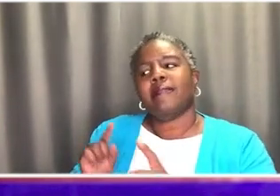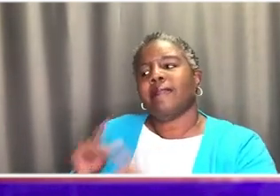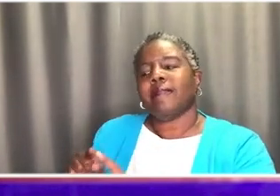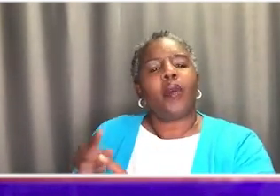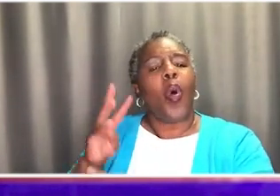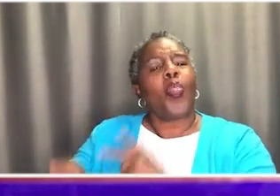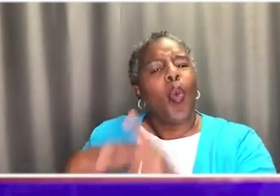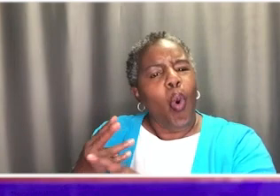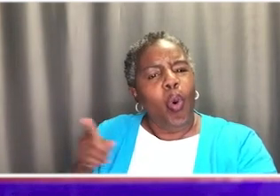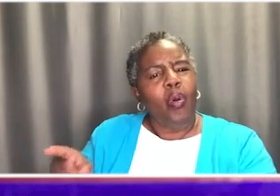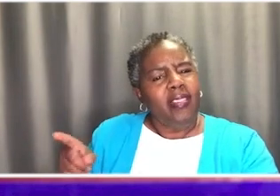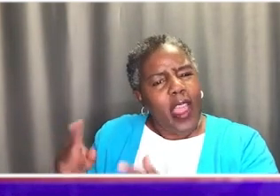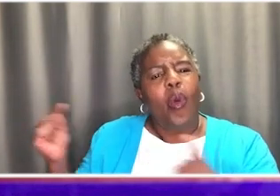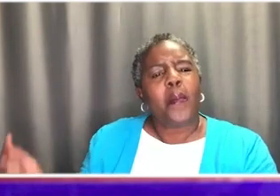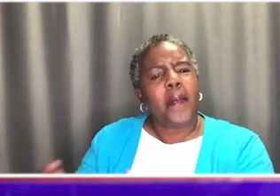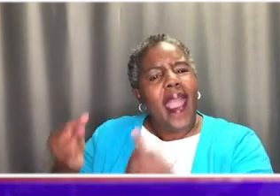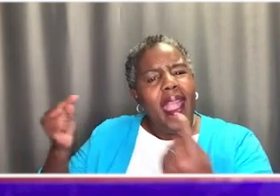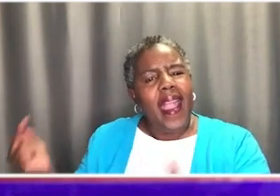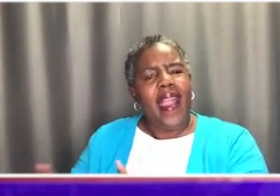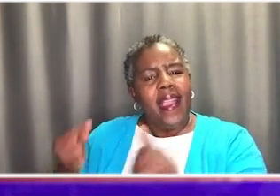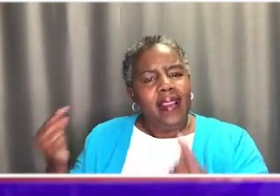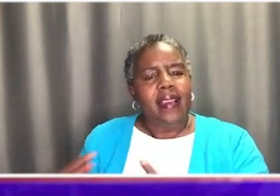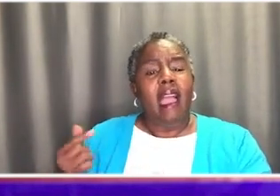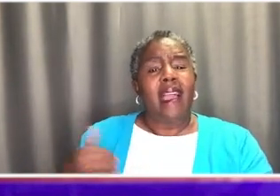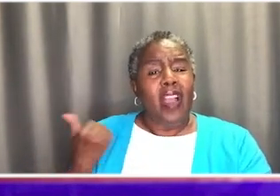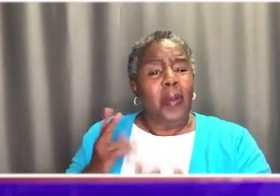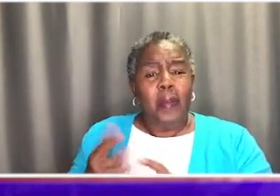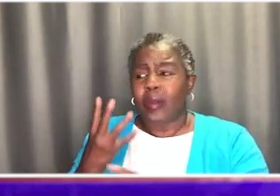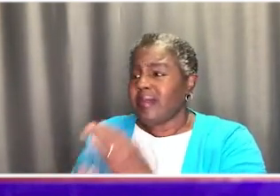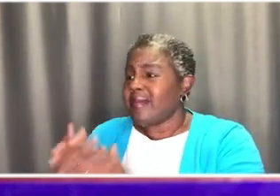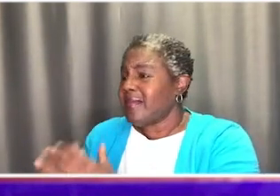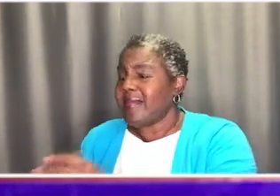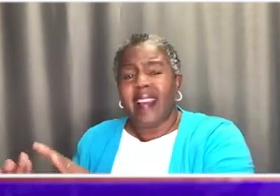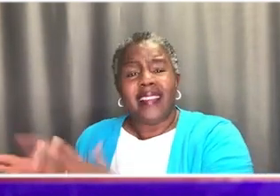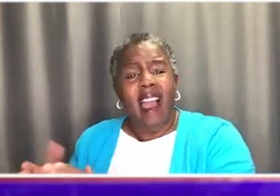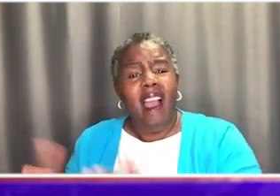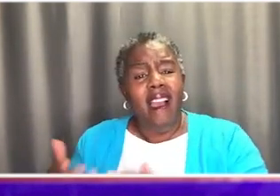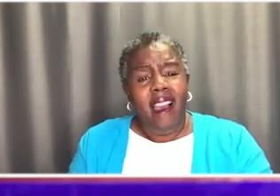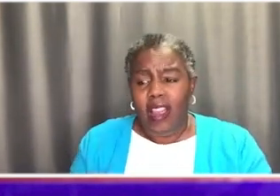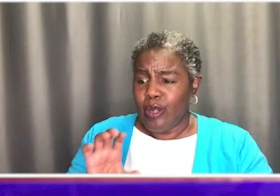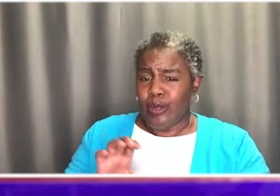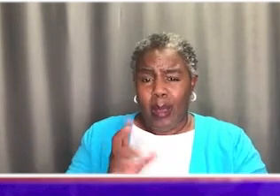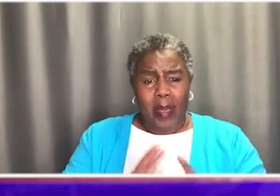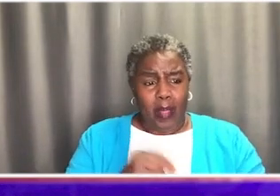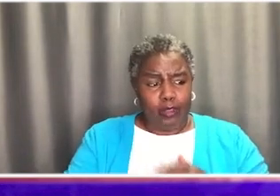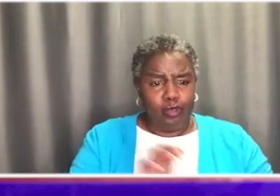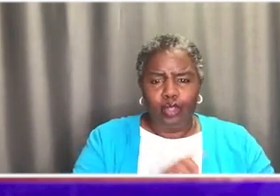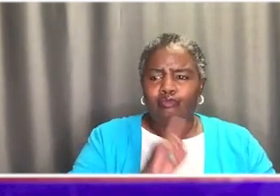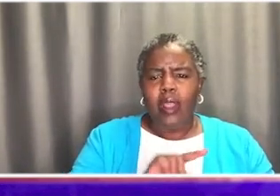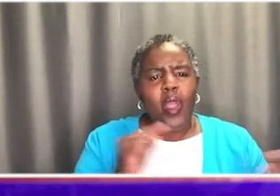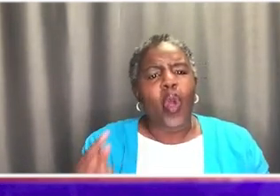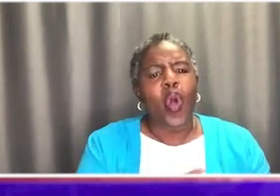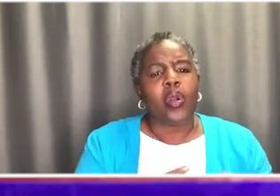is in pain, and we are losing our youth. And people in the church are so hurt, and people that are not